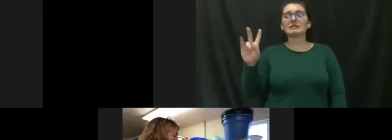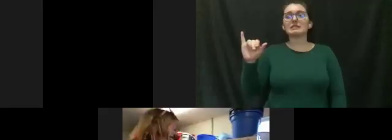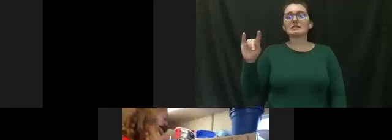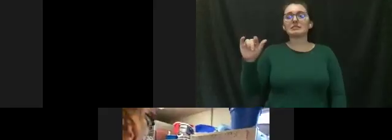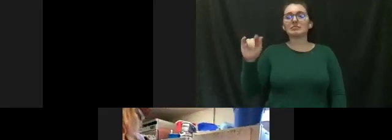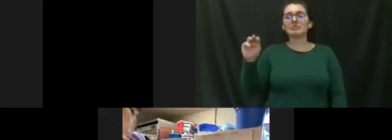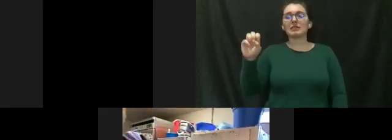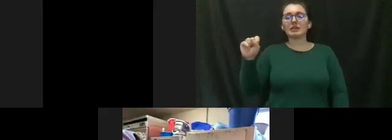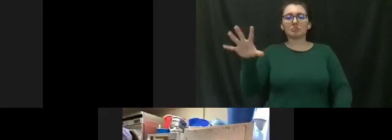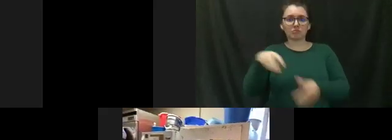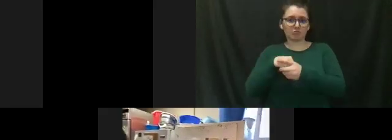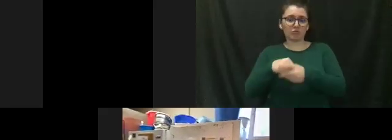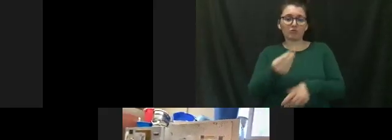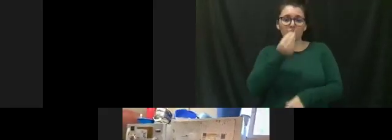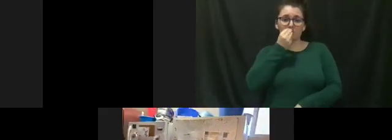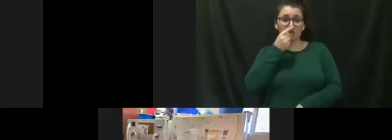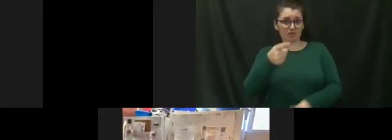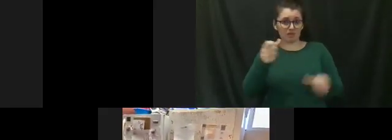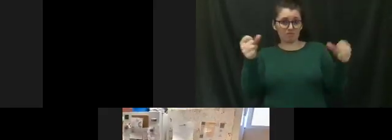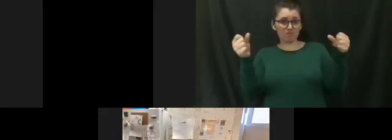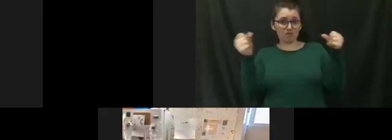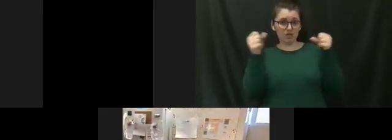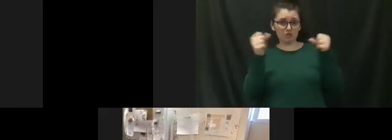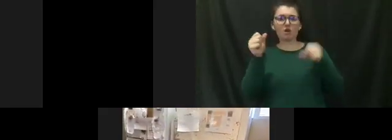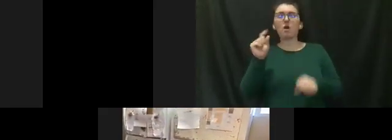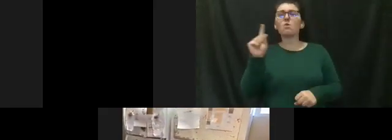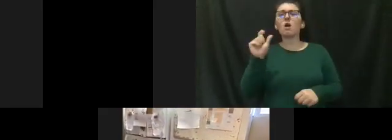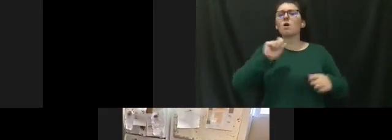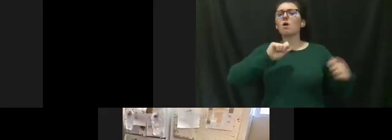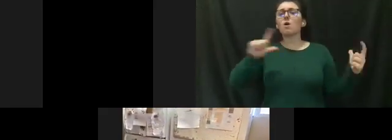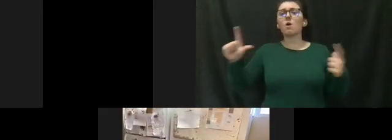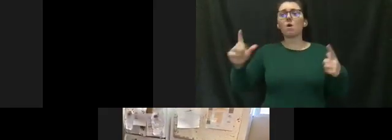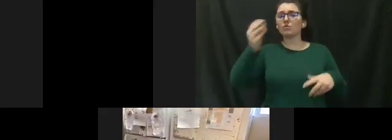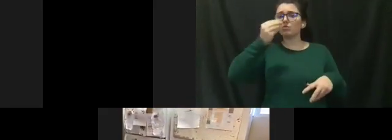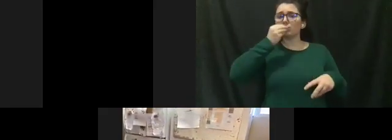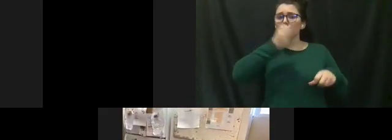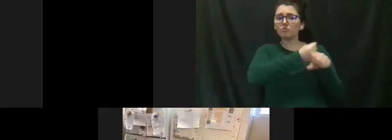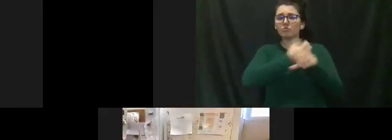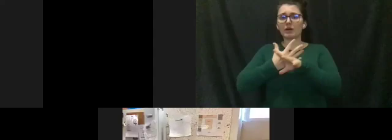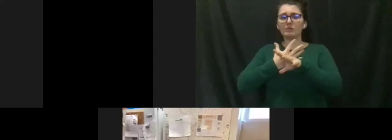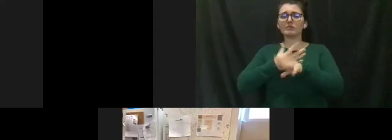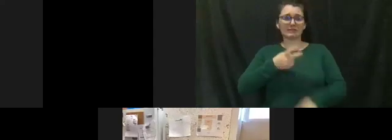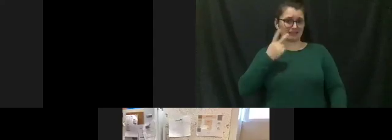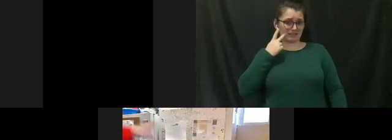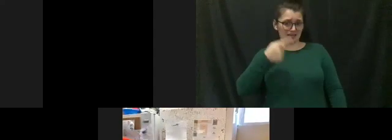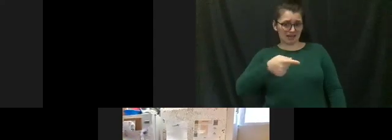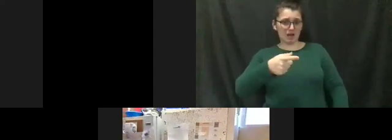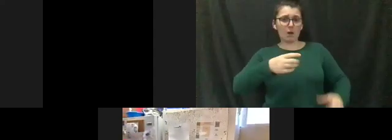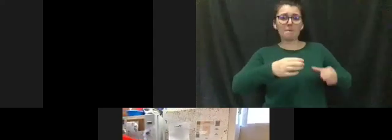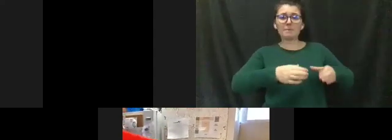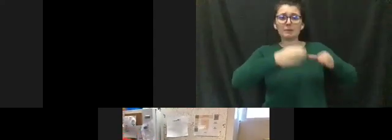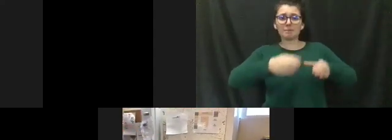So this is fridges where our animal diets have been prepared. So you can see they're working on our PM diets right now,